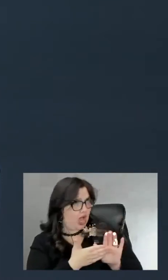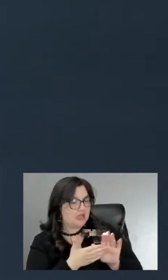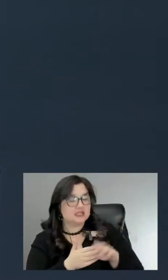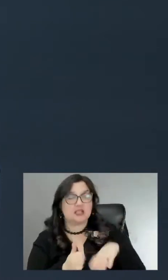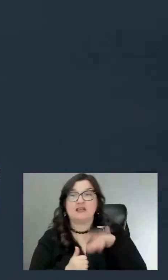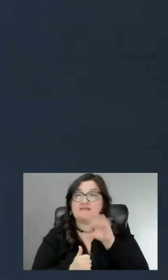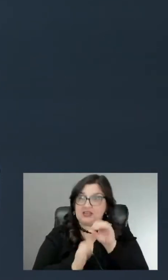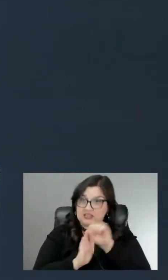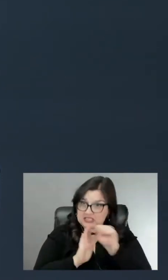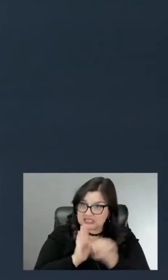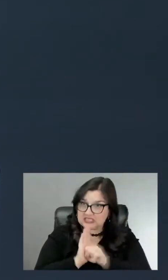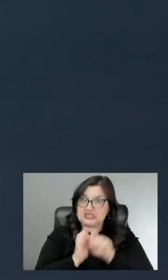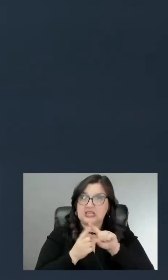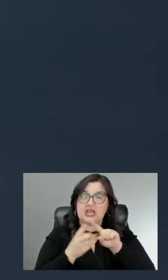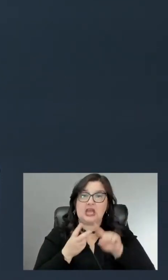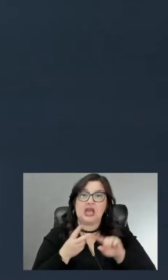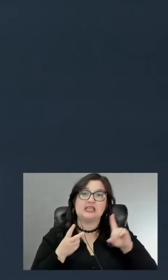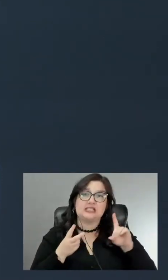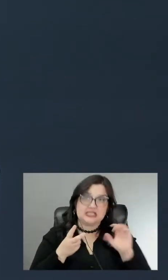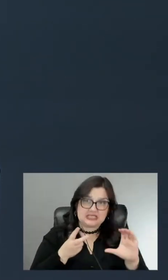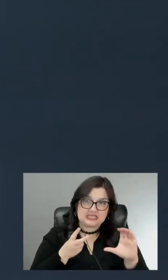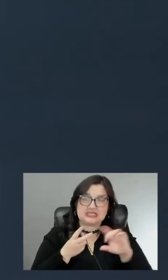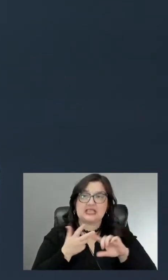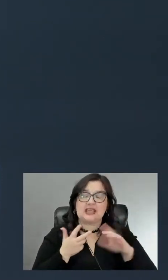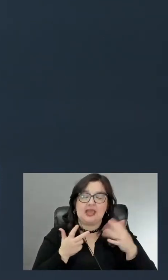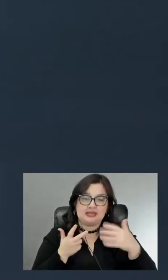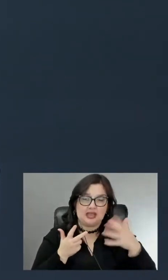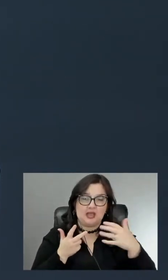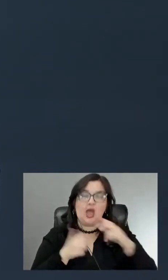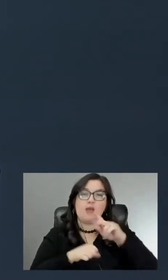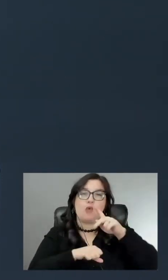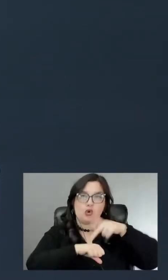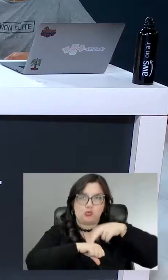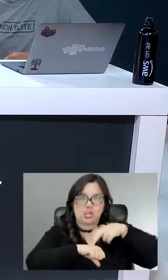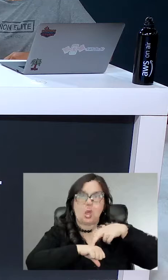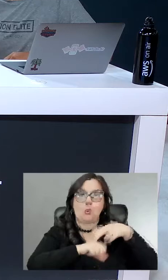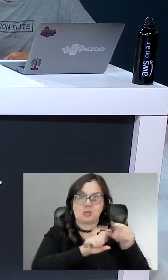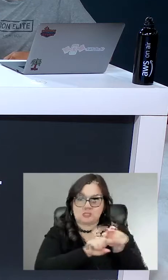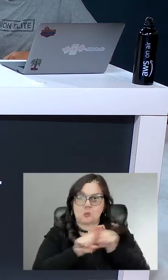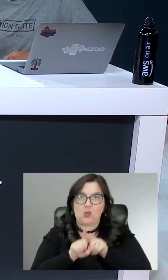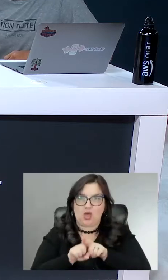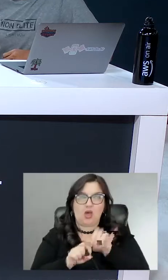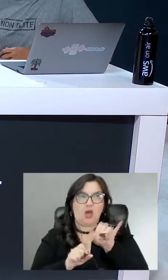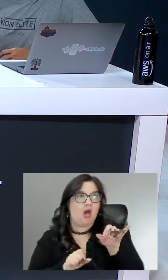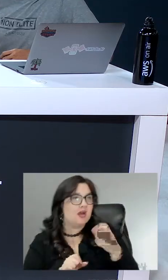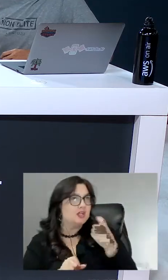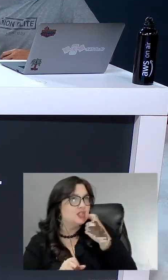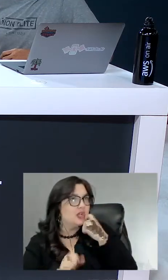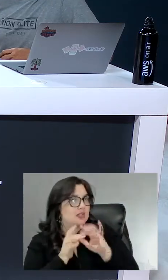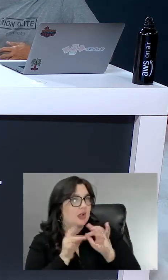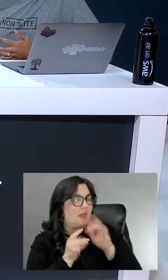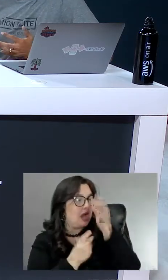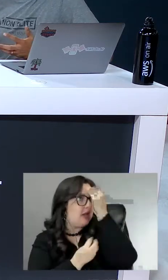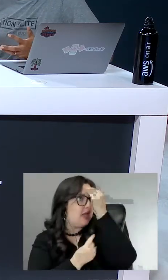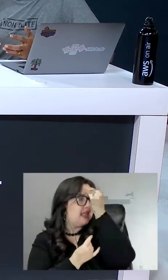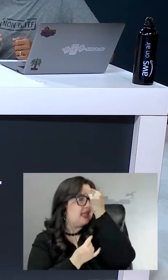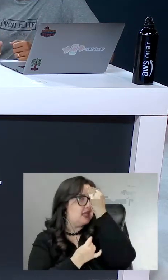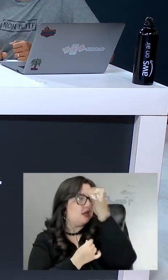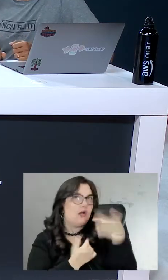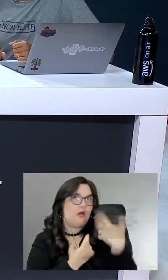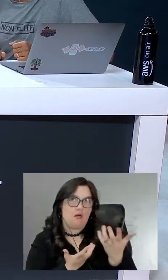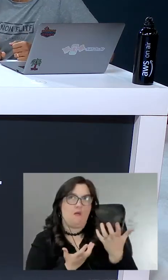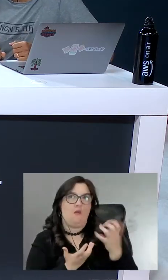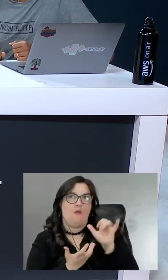includes DC and Puerto Rico. I was just, you're talking about this, and I was just thinking how hard of a machine